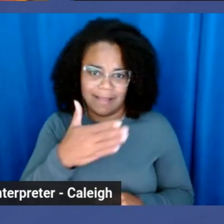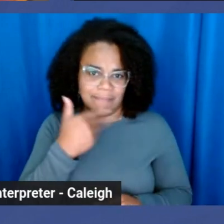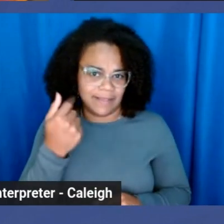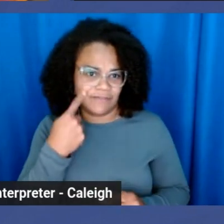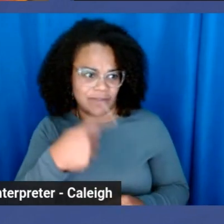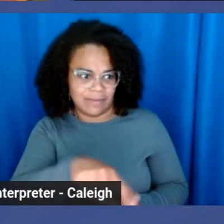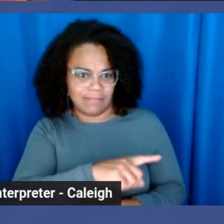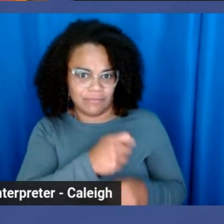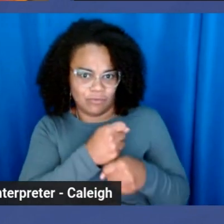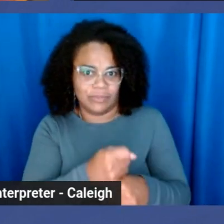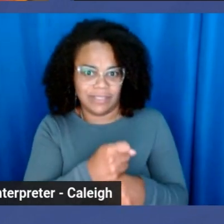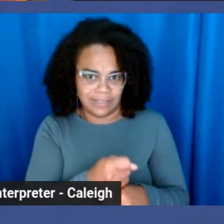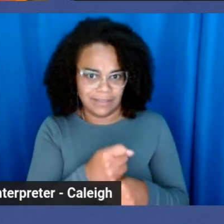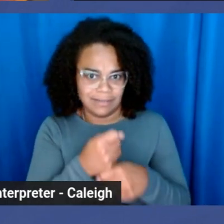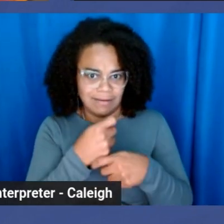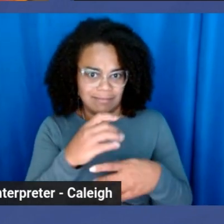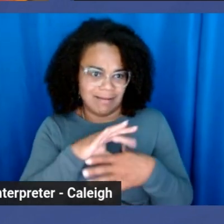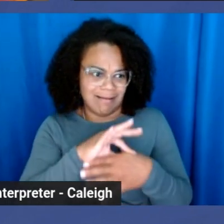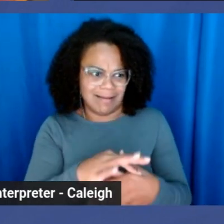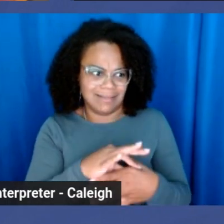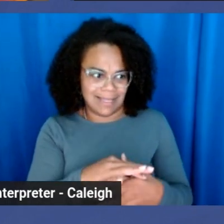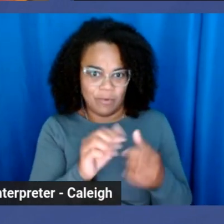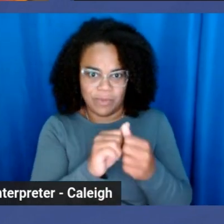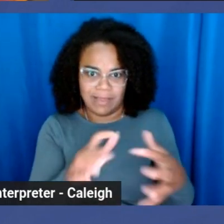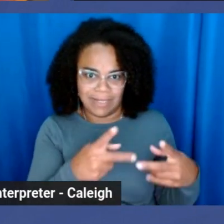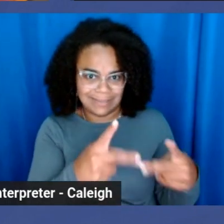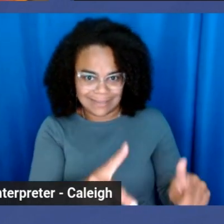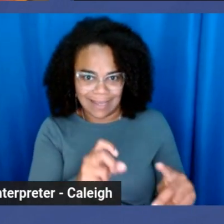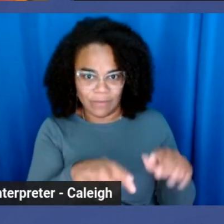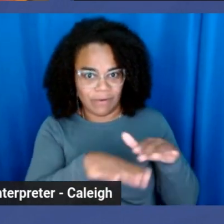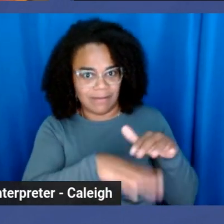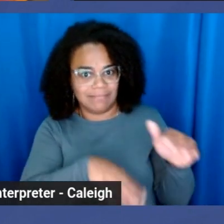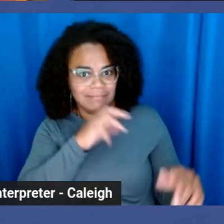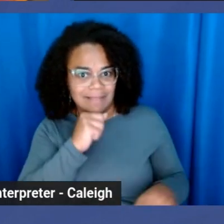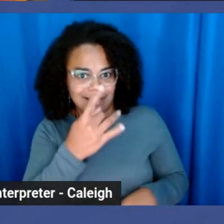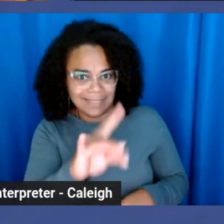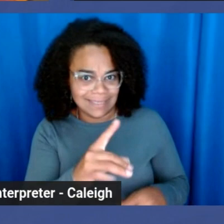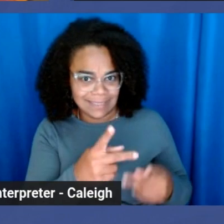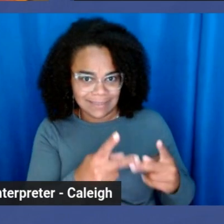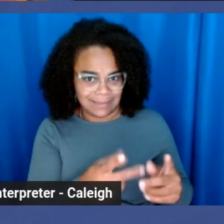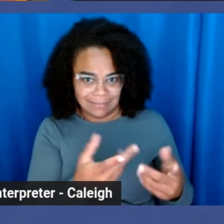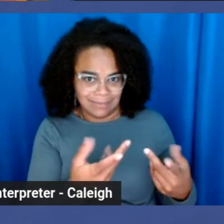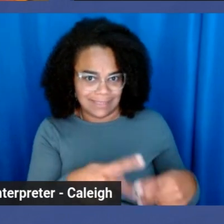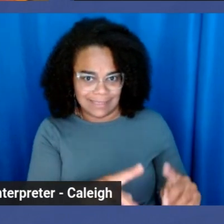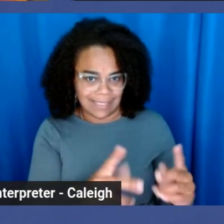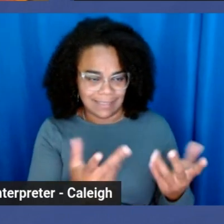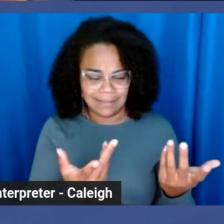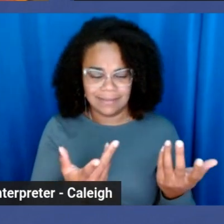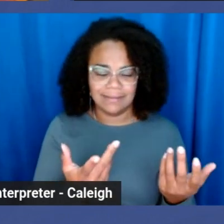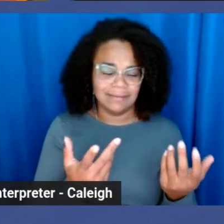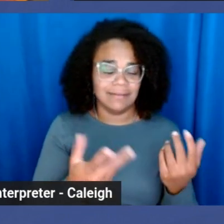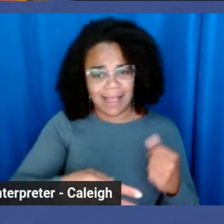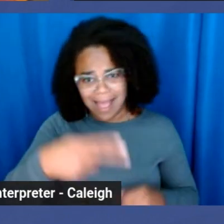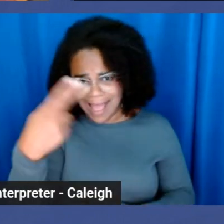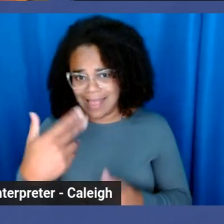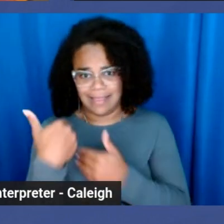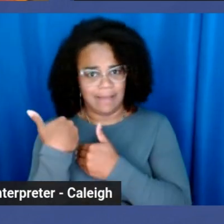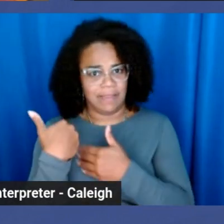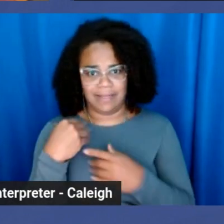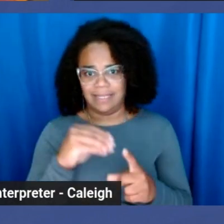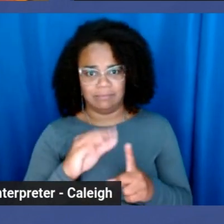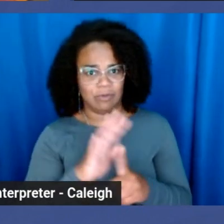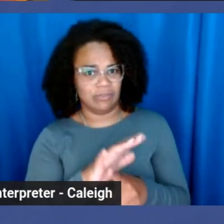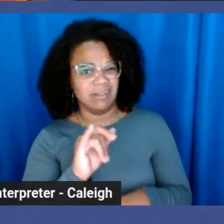content non-consensually or underage content, high liability and exposure if they do